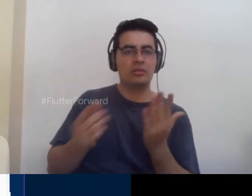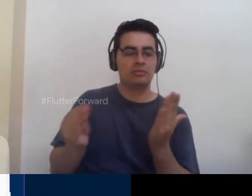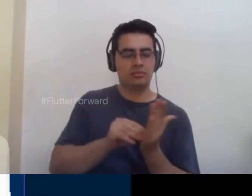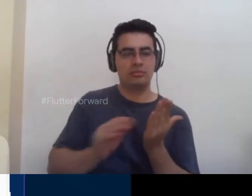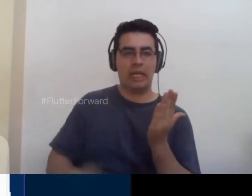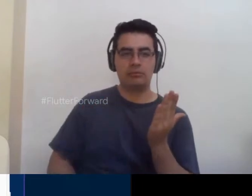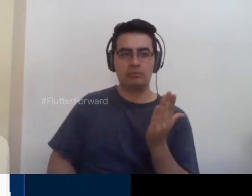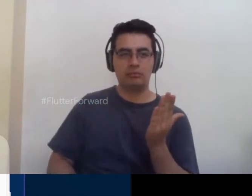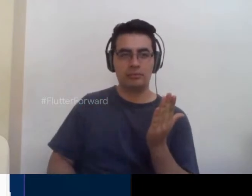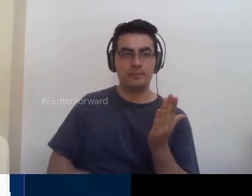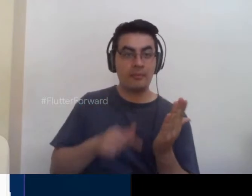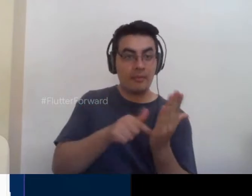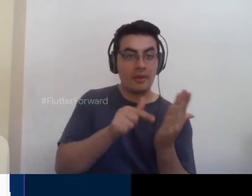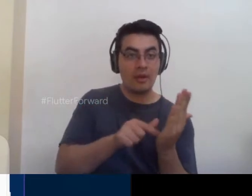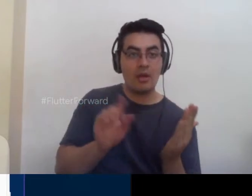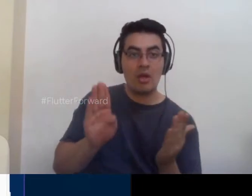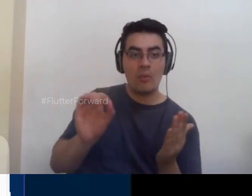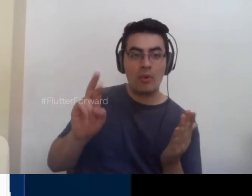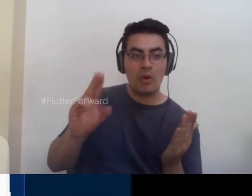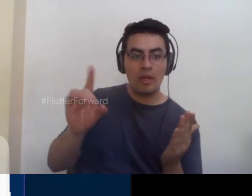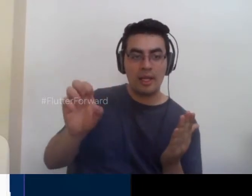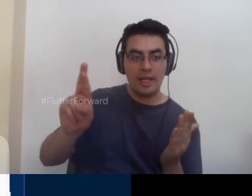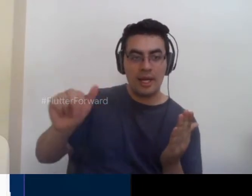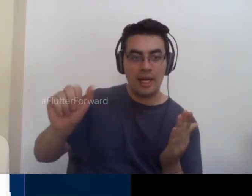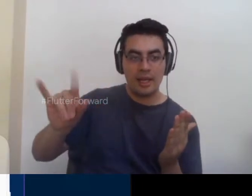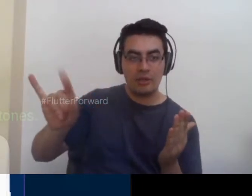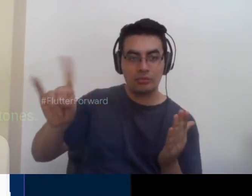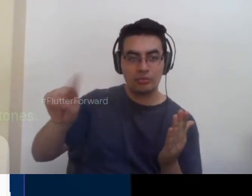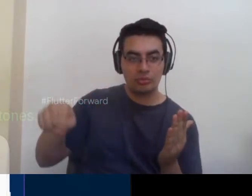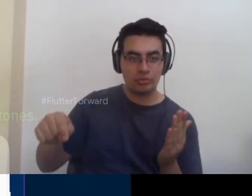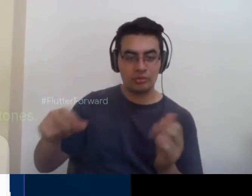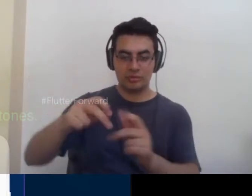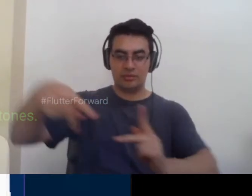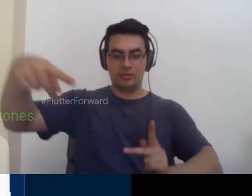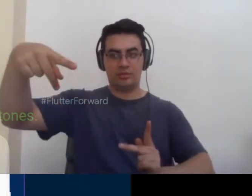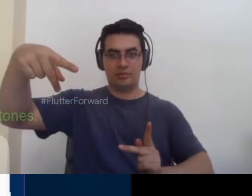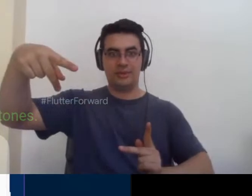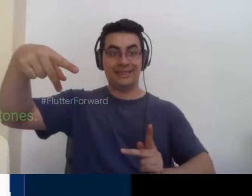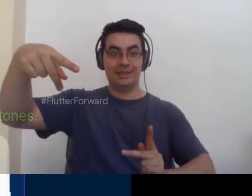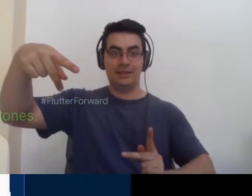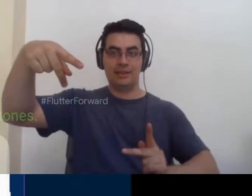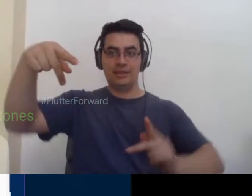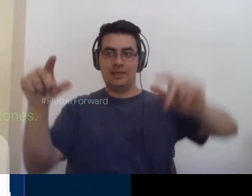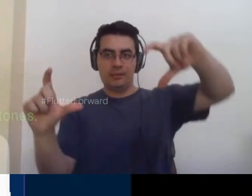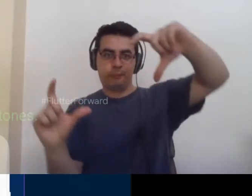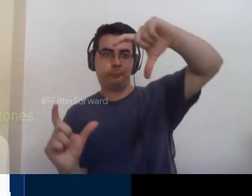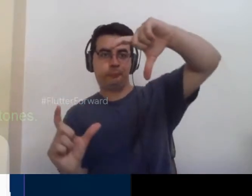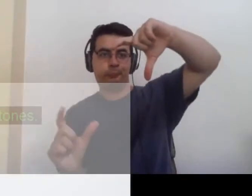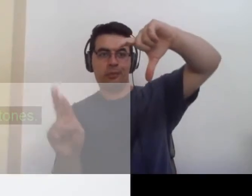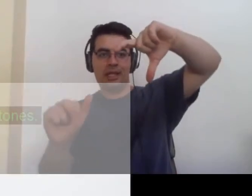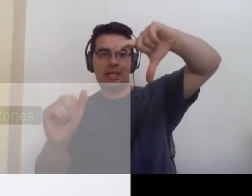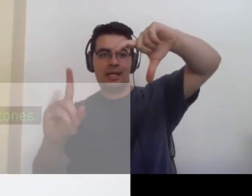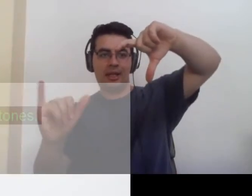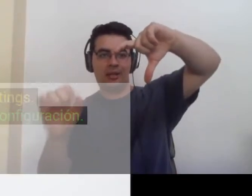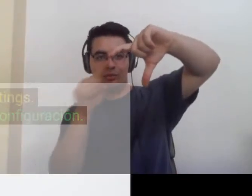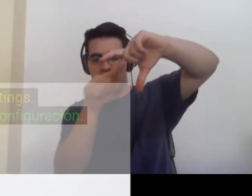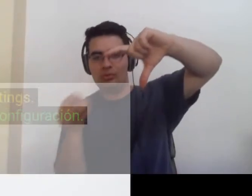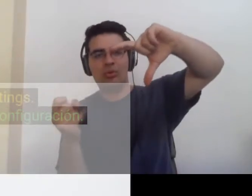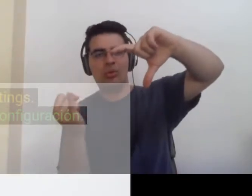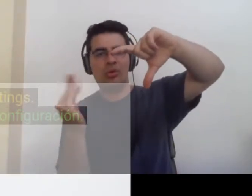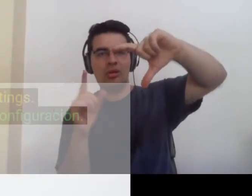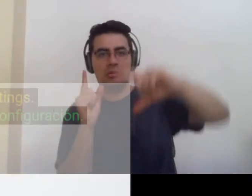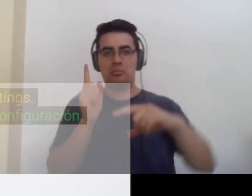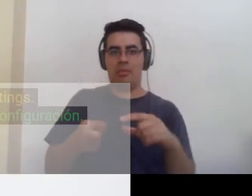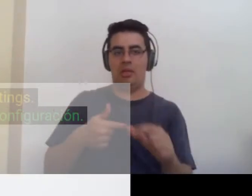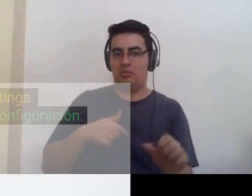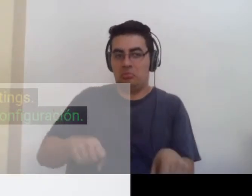curved. Plus, we can use the background color that we defined in our button theme earlier. So let's move